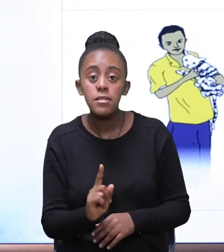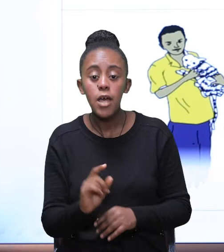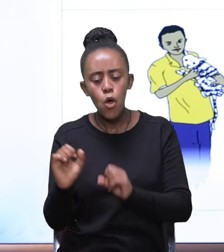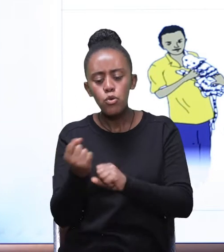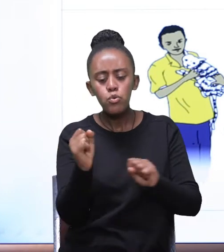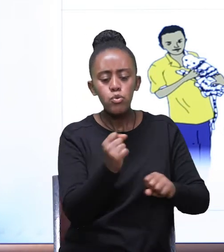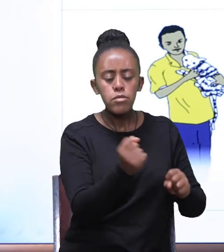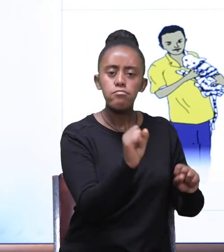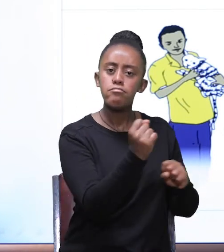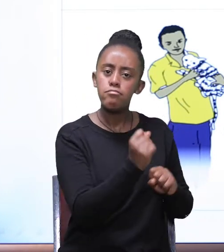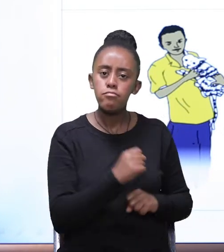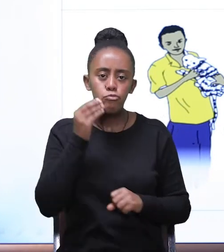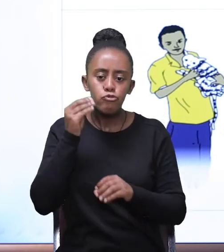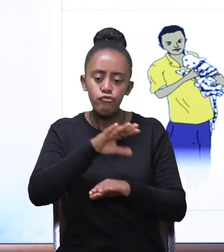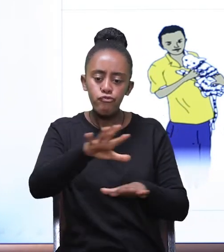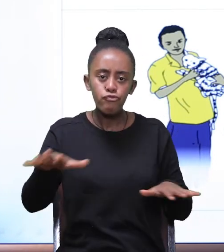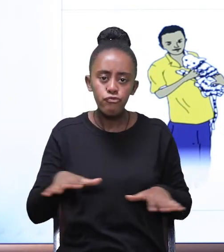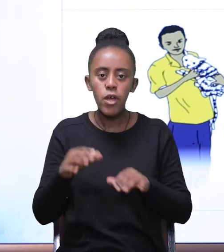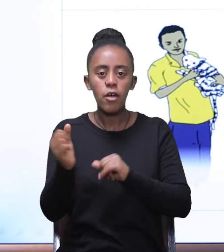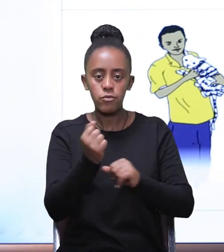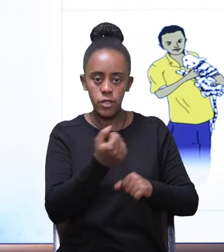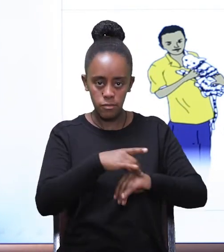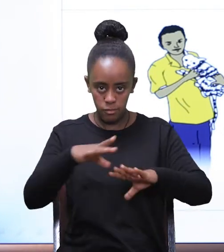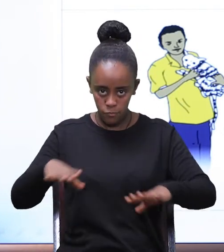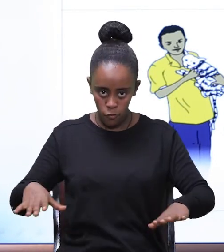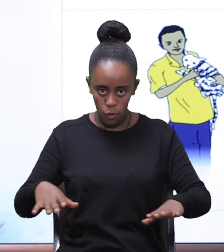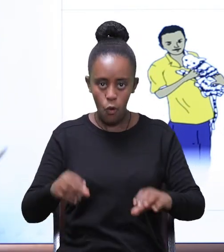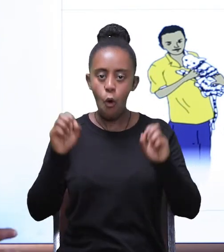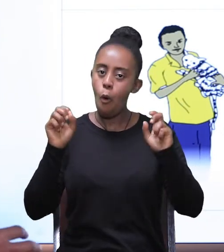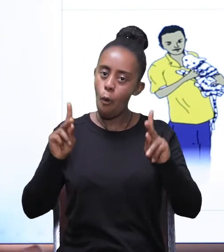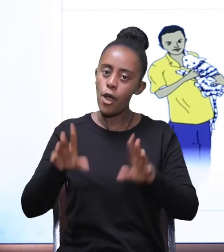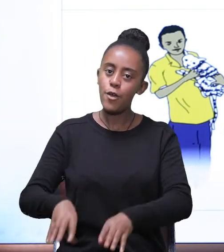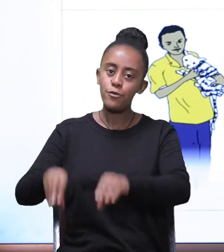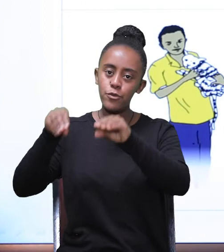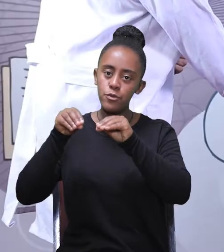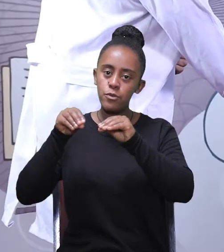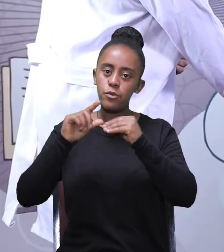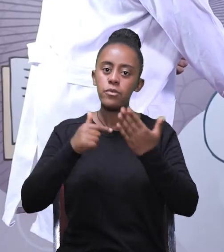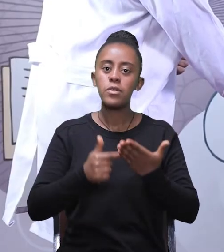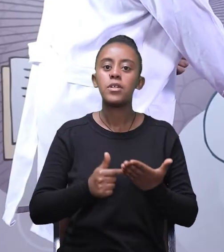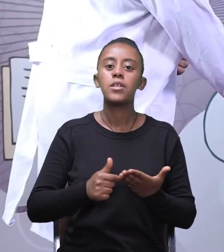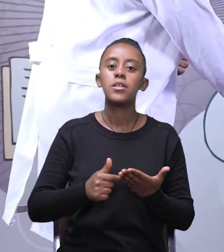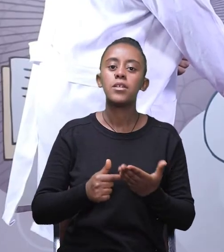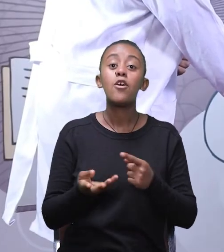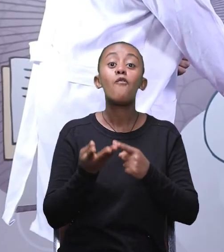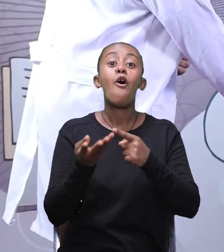sweeping the floor. Ahmed is sweeping the floor. Okay, students. What about the fourth